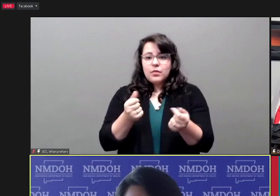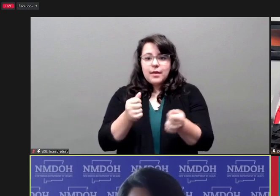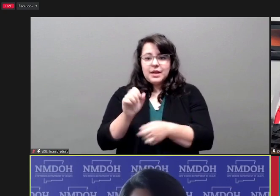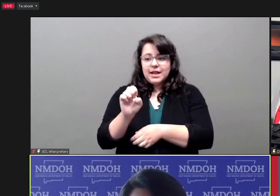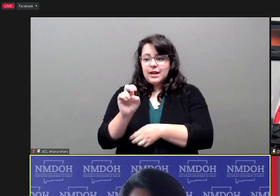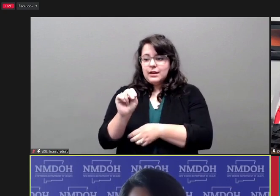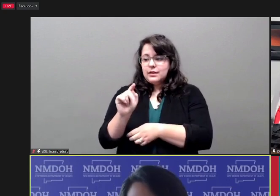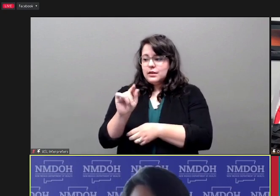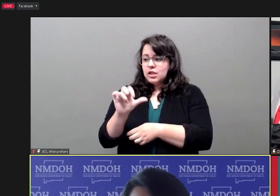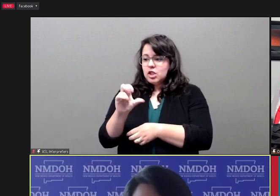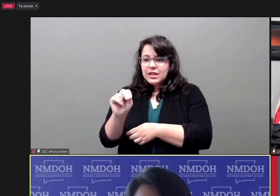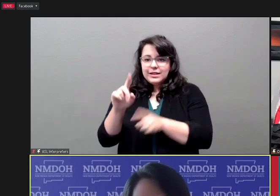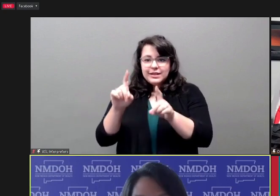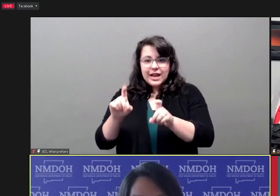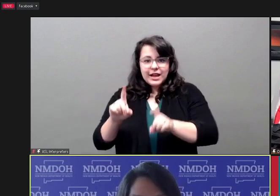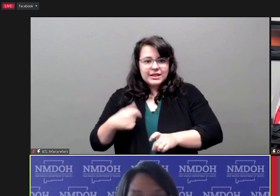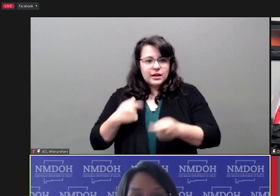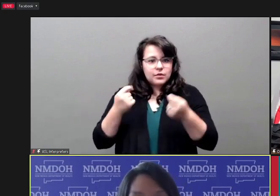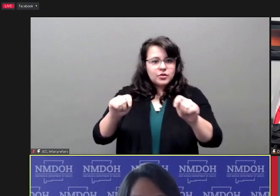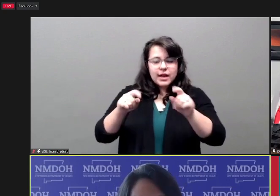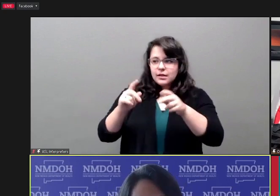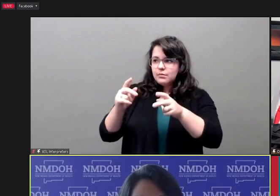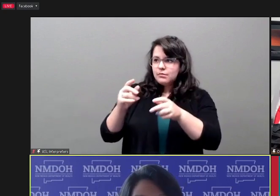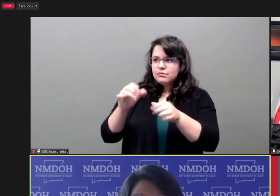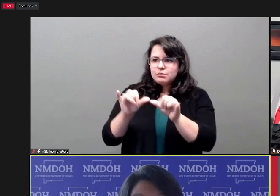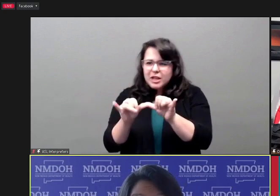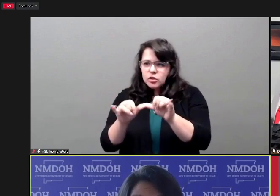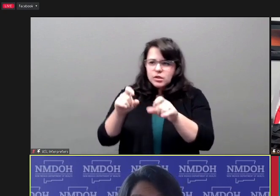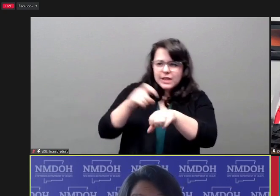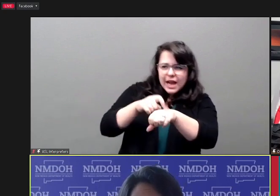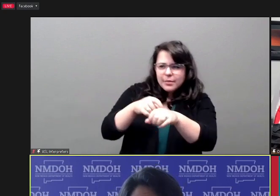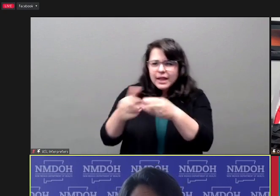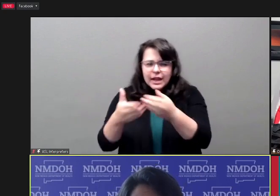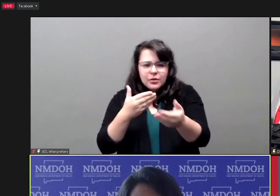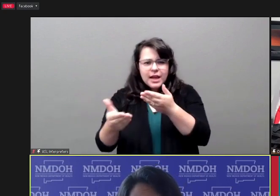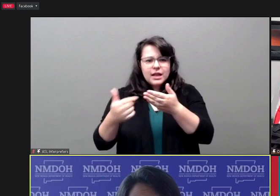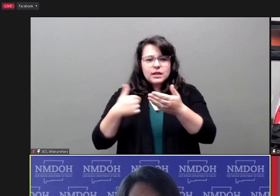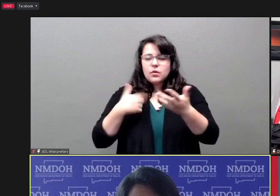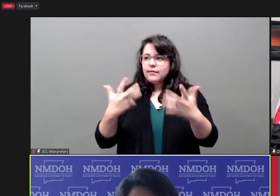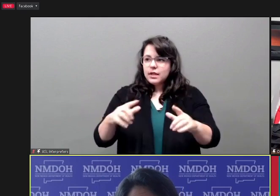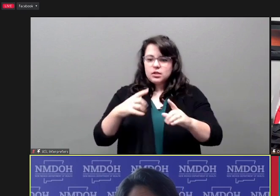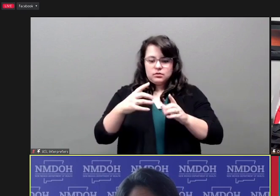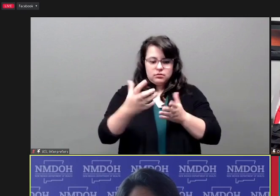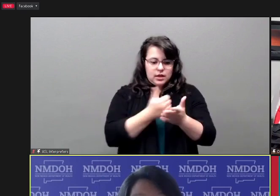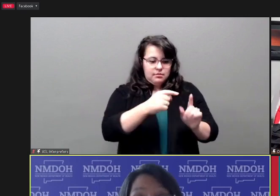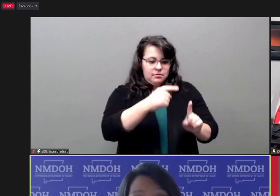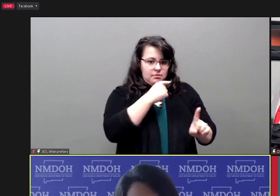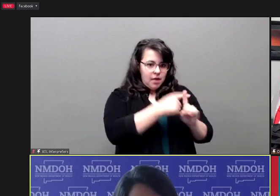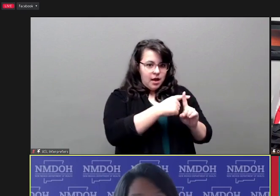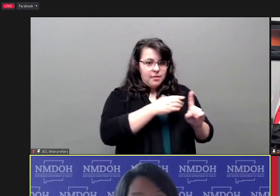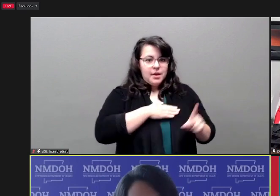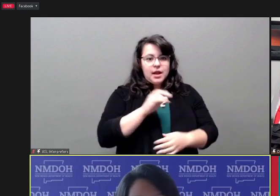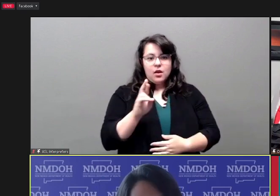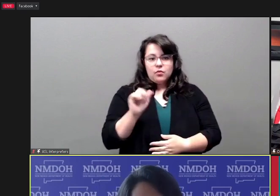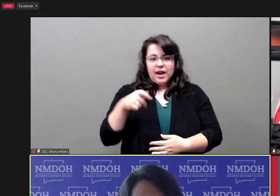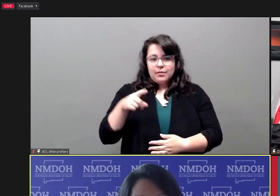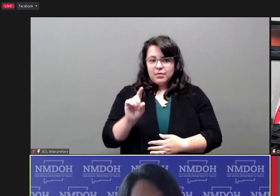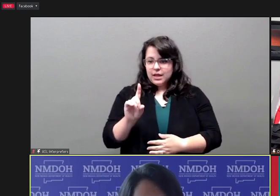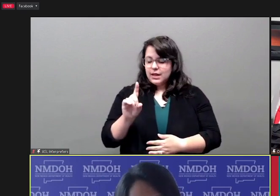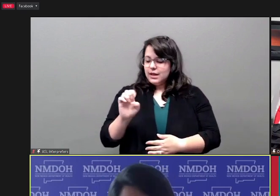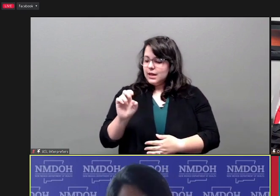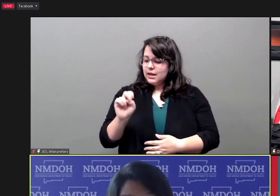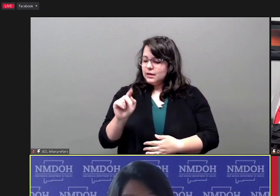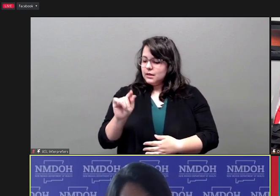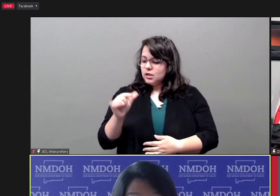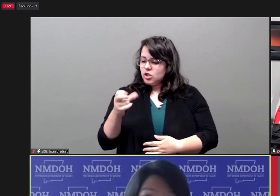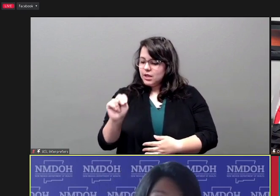was trying to measure timing anyways. And so I tested positive on my rapid antigen test and then knew right away. And